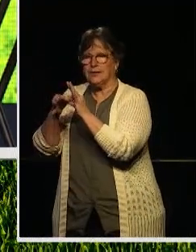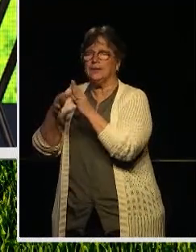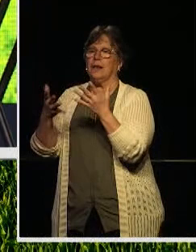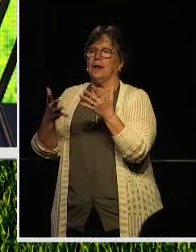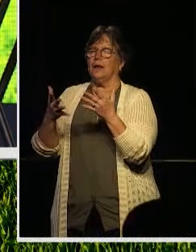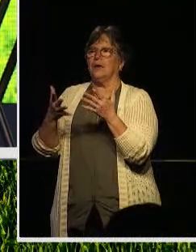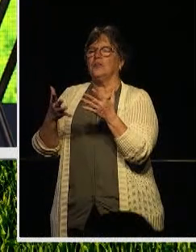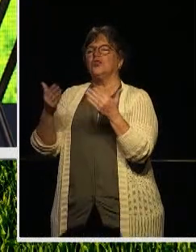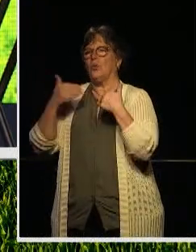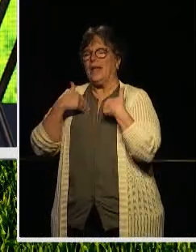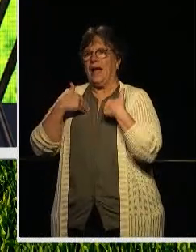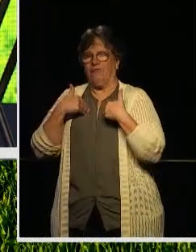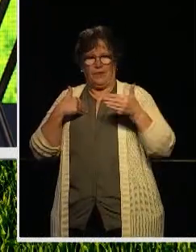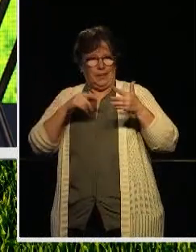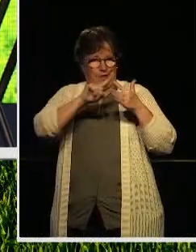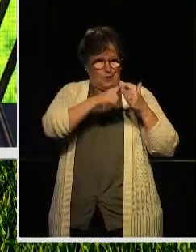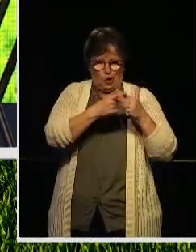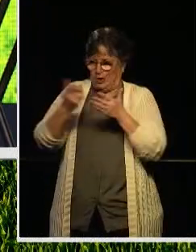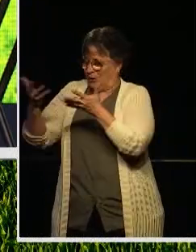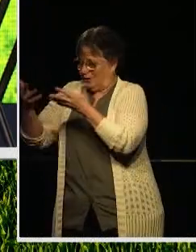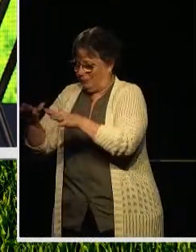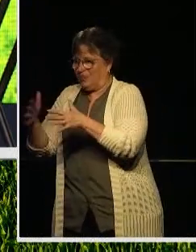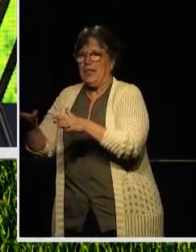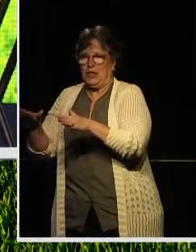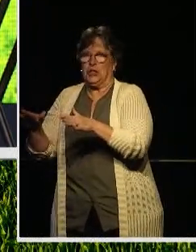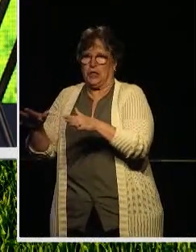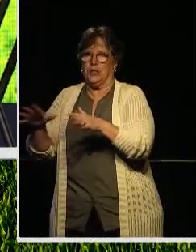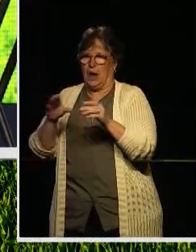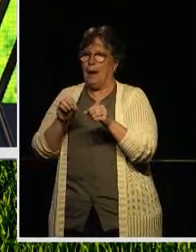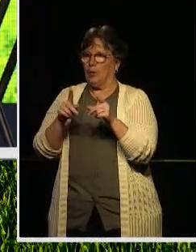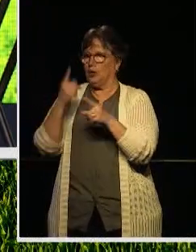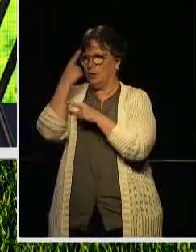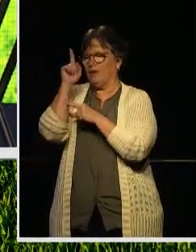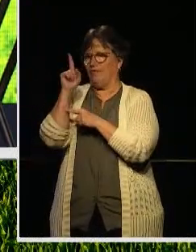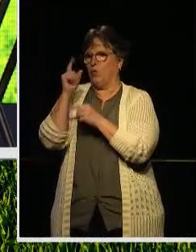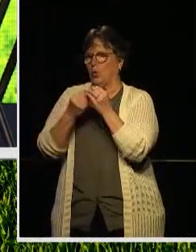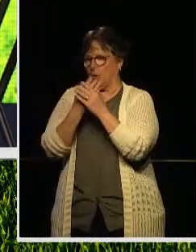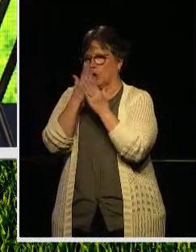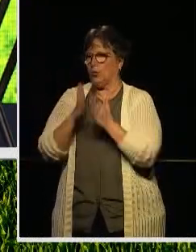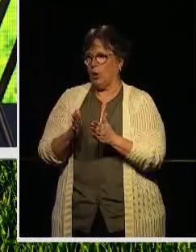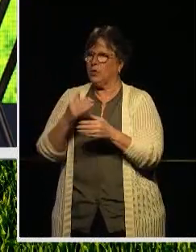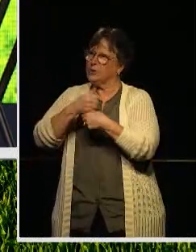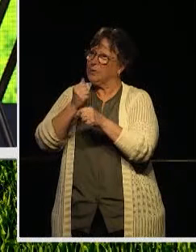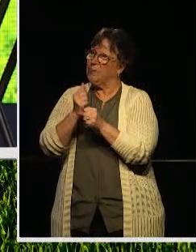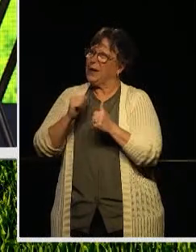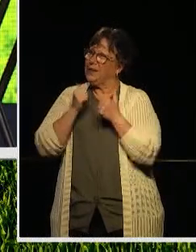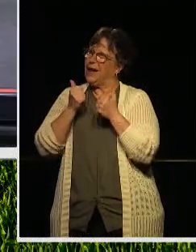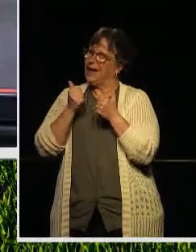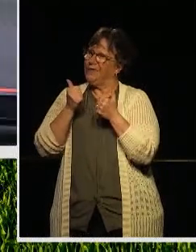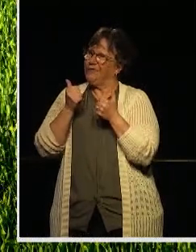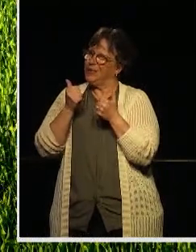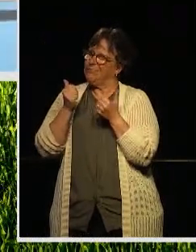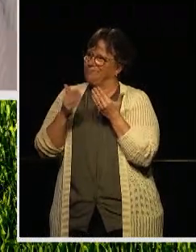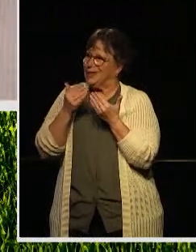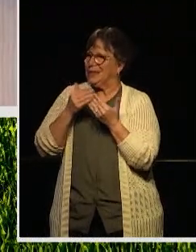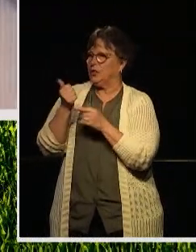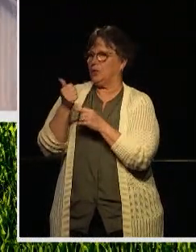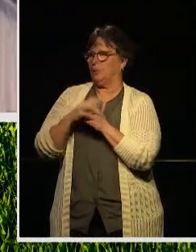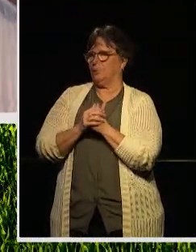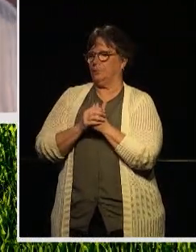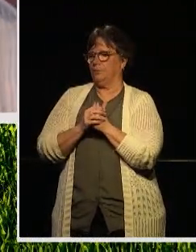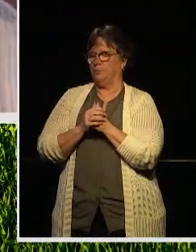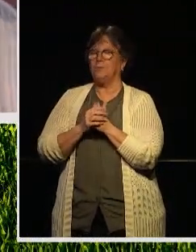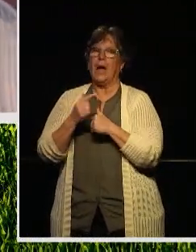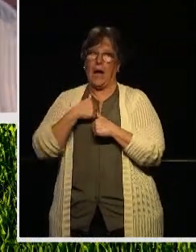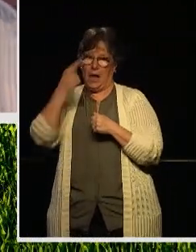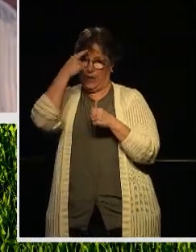end-to-end platform, I think, is a massive opportunity for the growers, just to make life a little bit simpler. I would